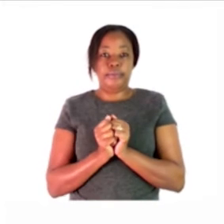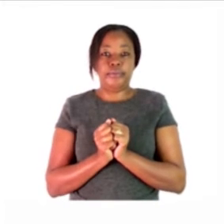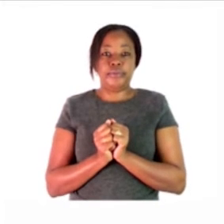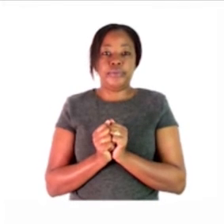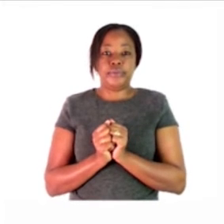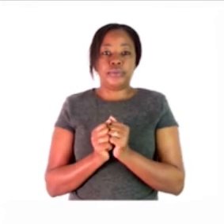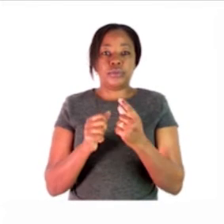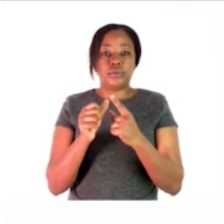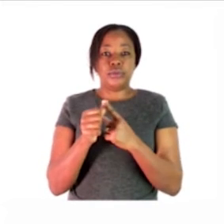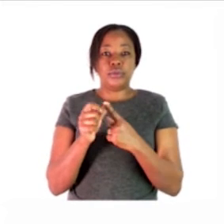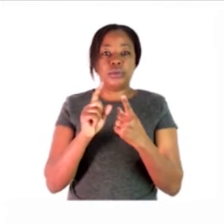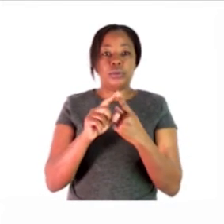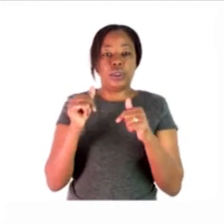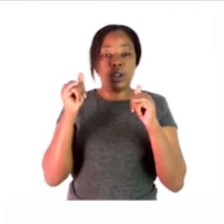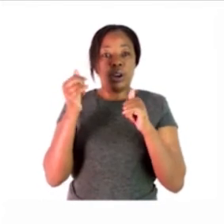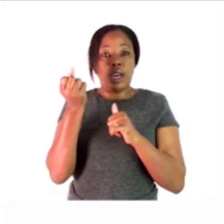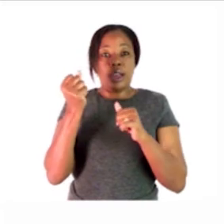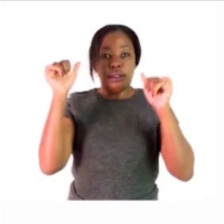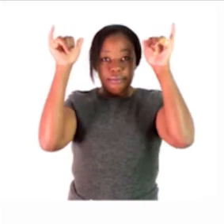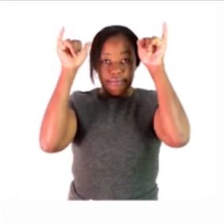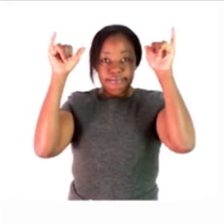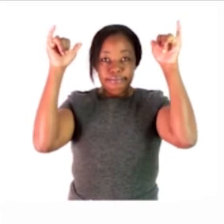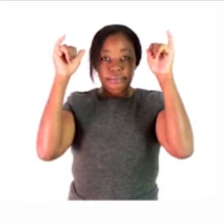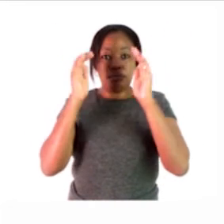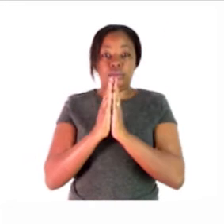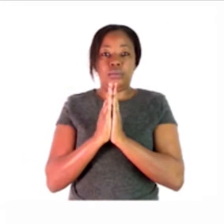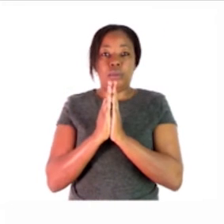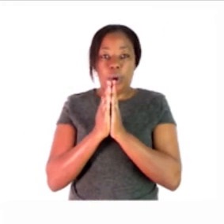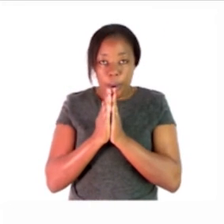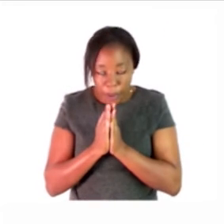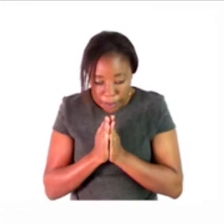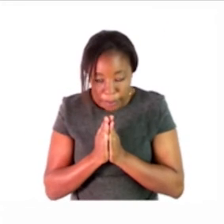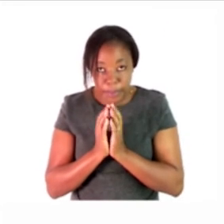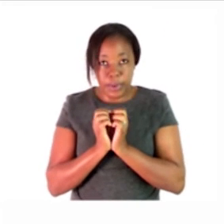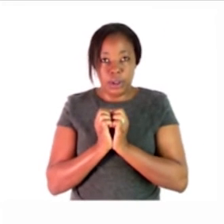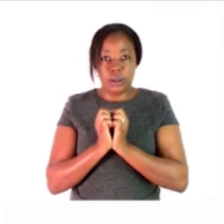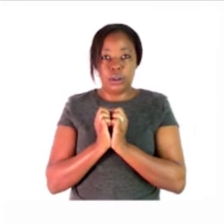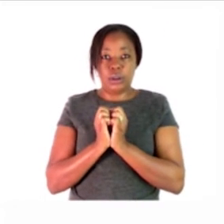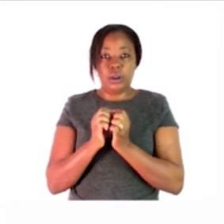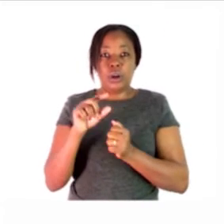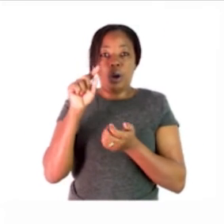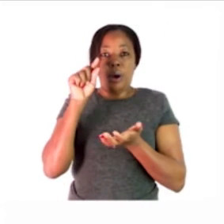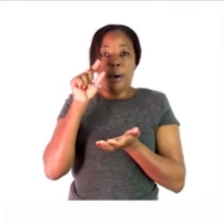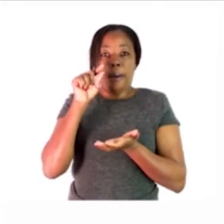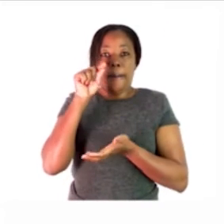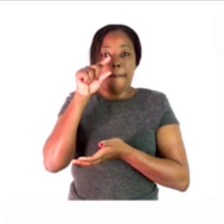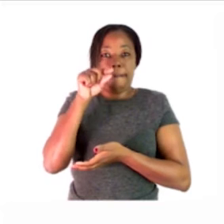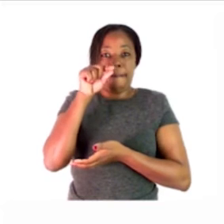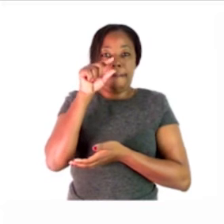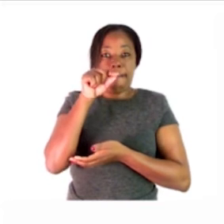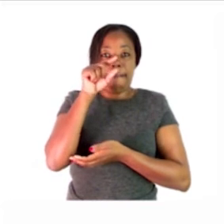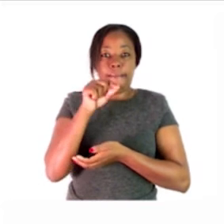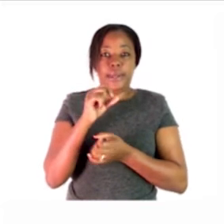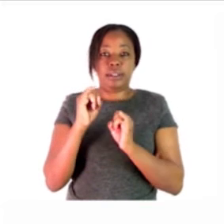easy for you to find them. And once you have found them, you have to circle them for me. Are we together? And then I